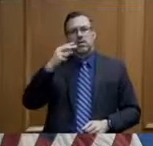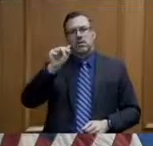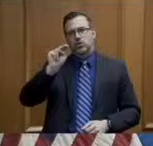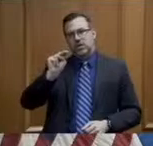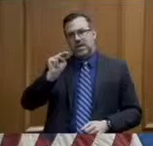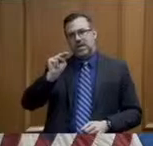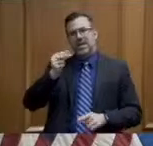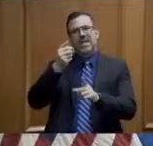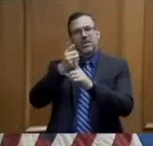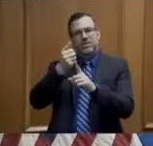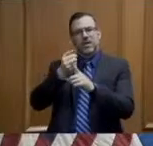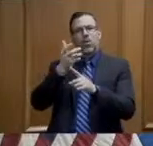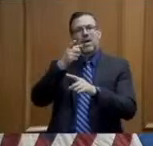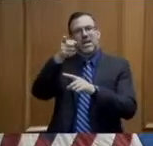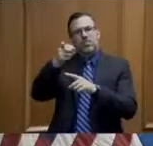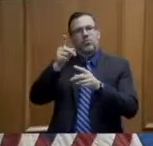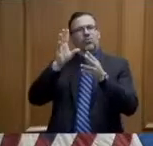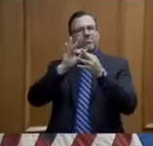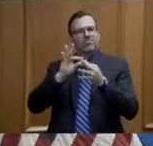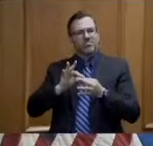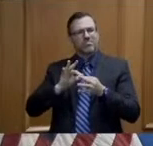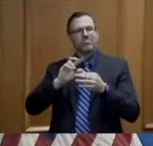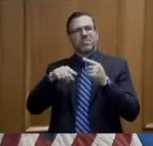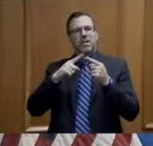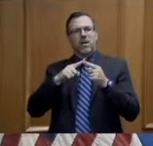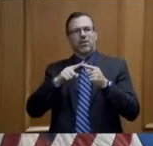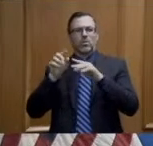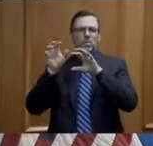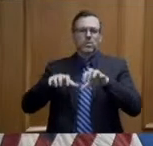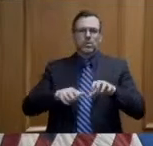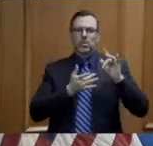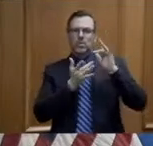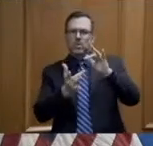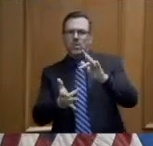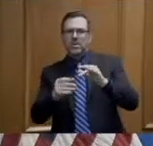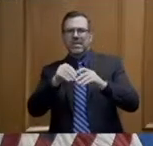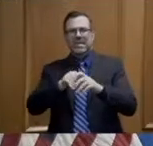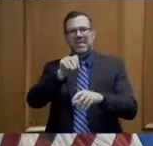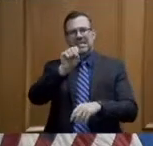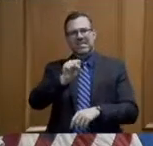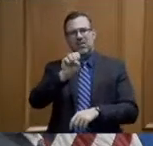the tragedy of the storms in southeast Tennessee.